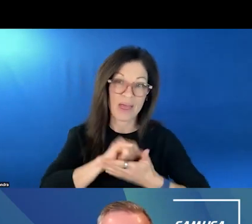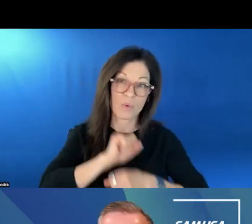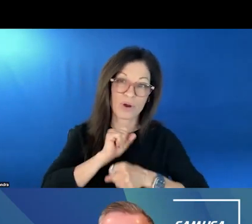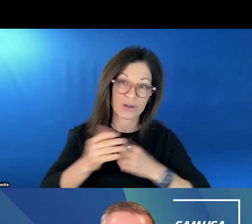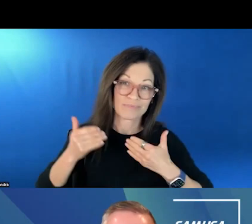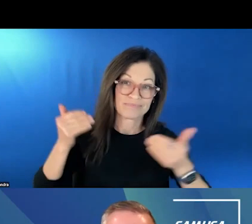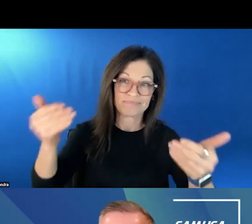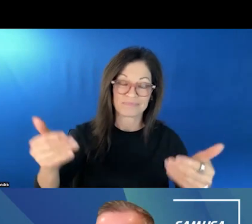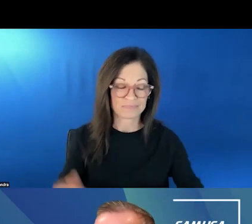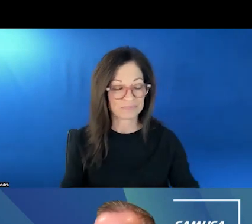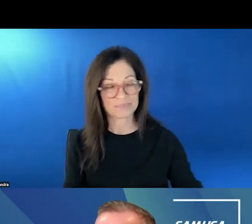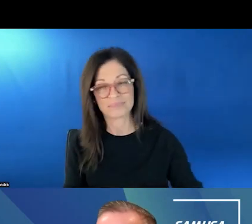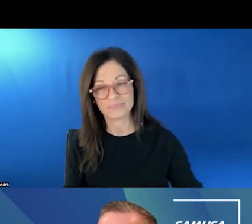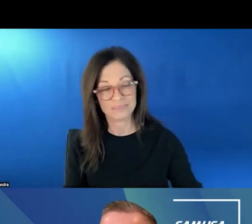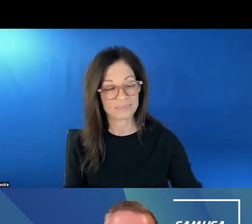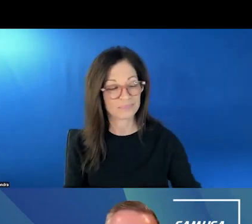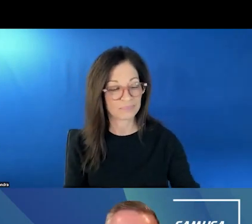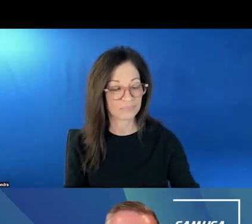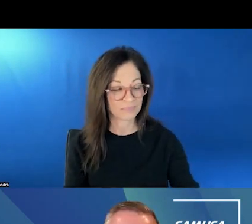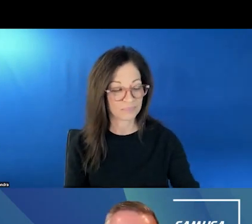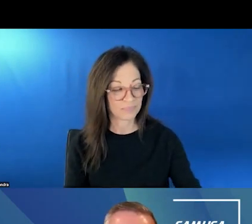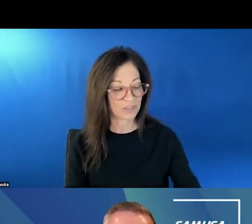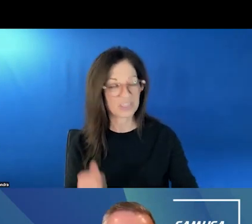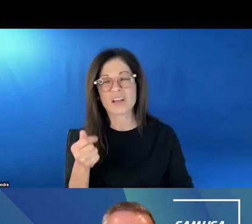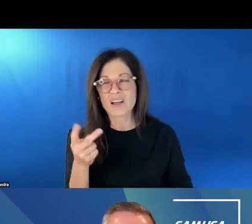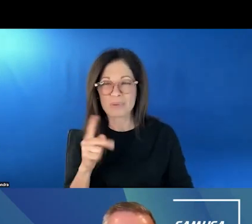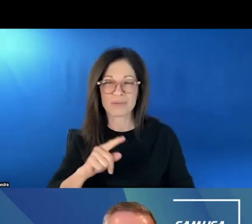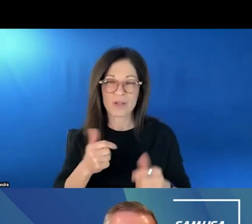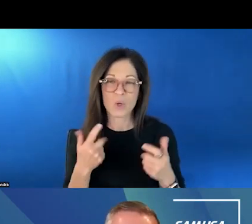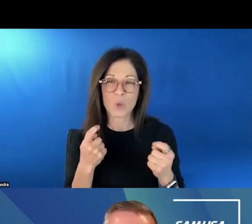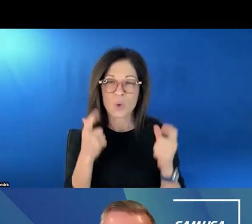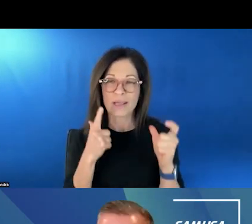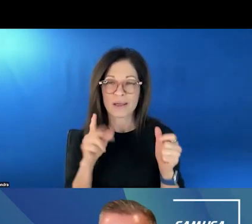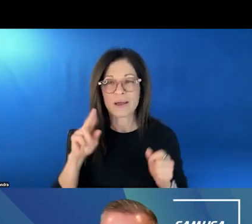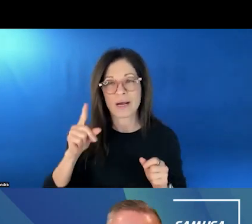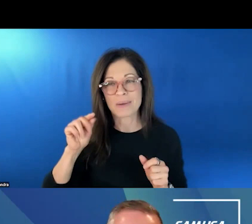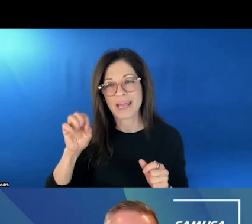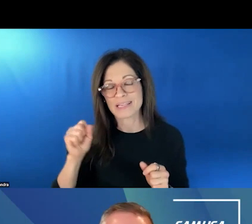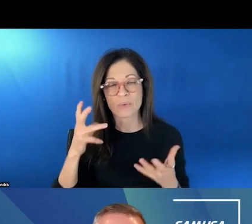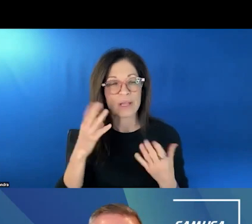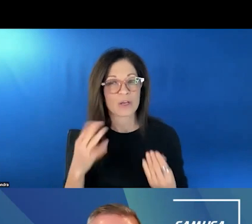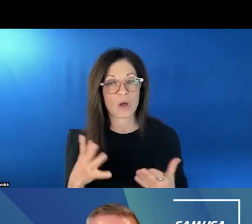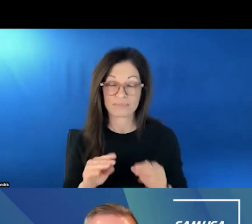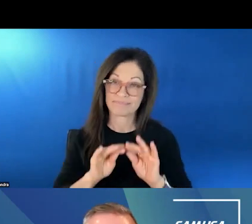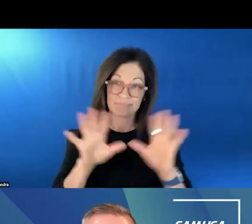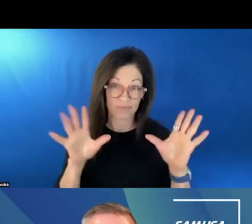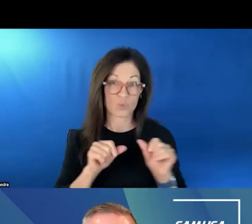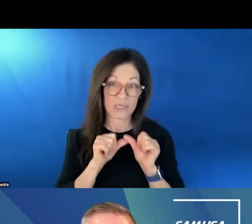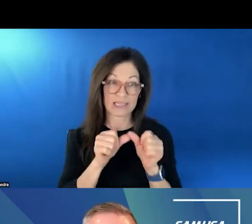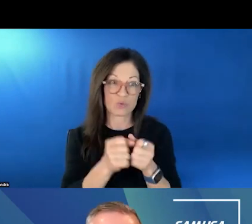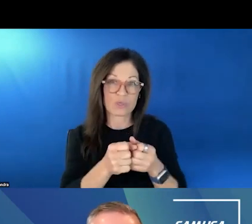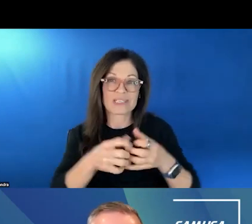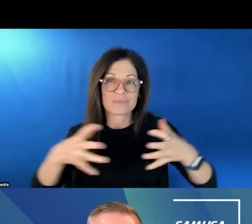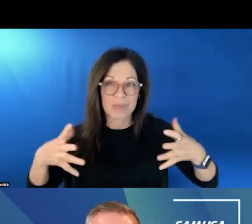forward. So just a couple of quick updates. One, that I wanted to let people know about. Obviously, we're continuing to expand